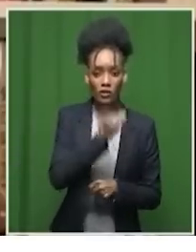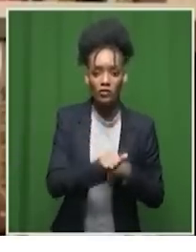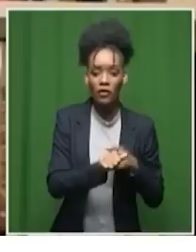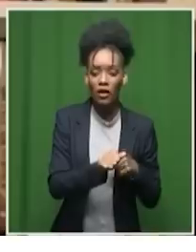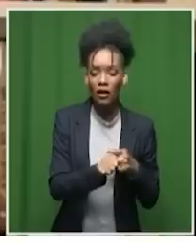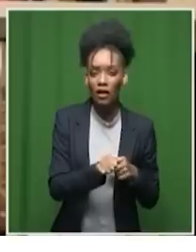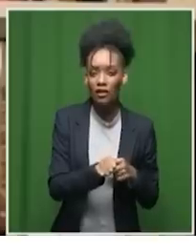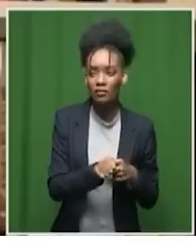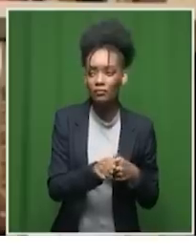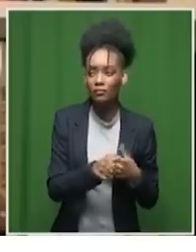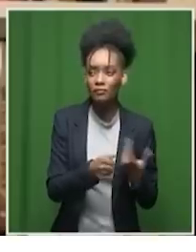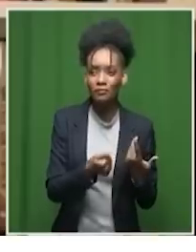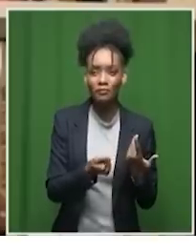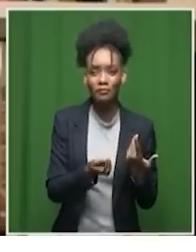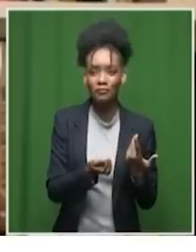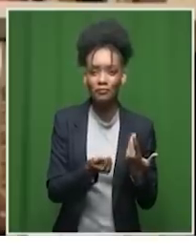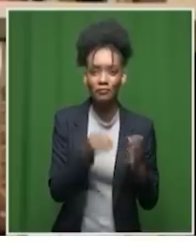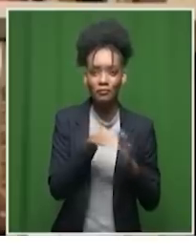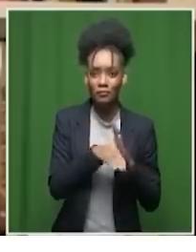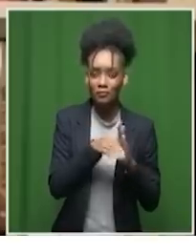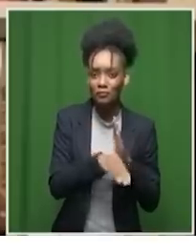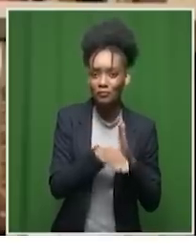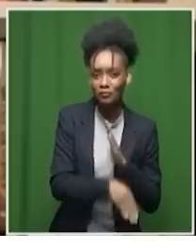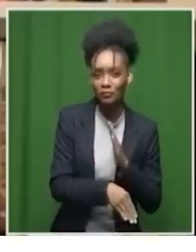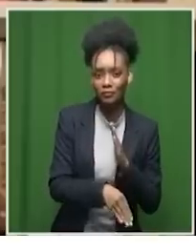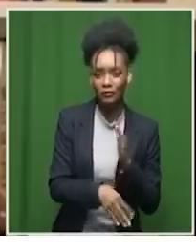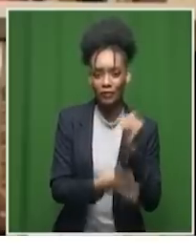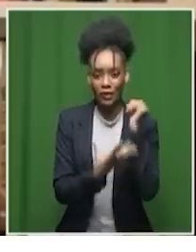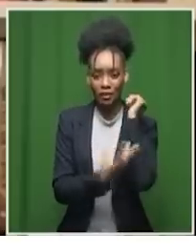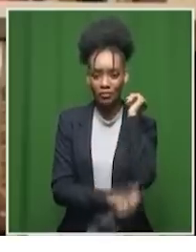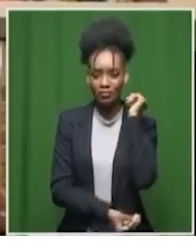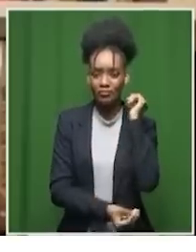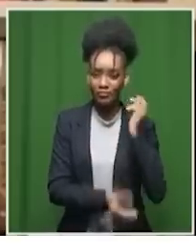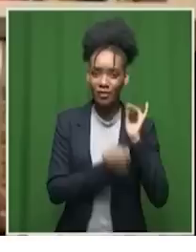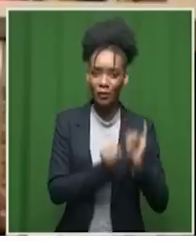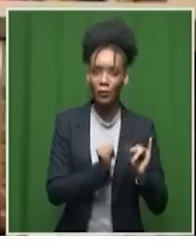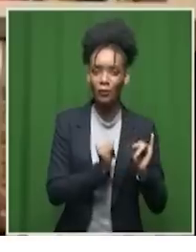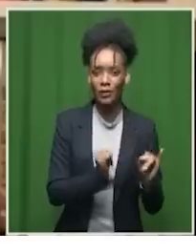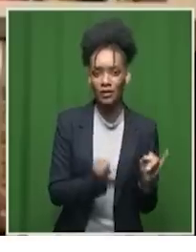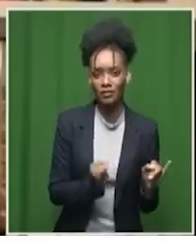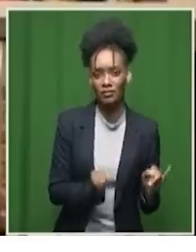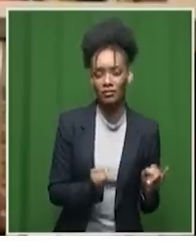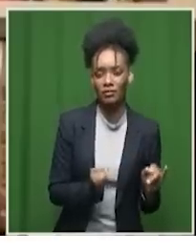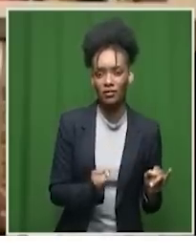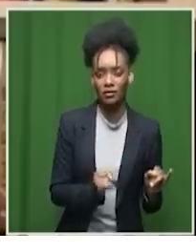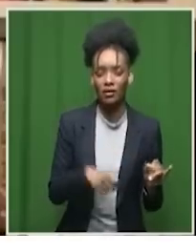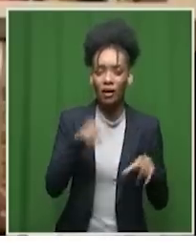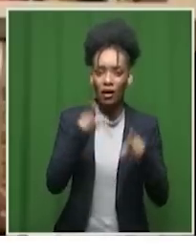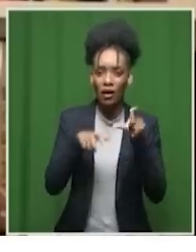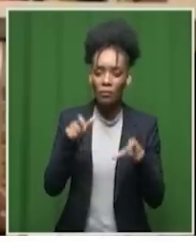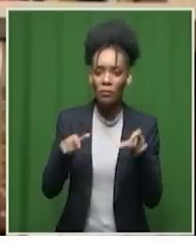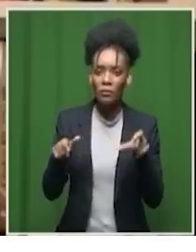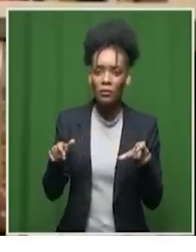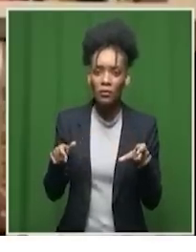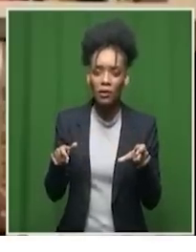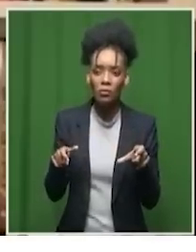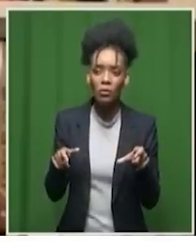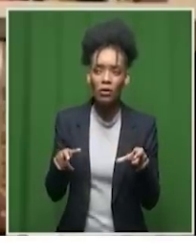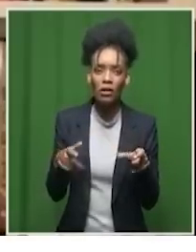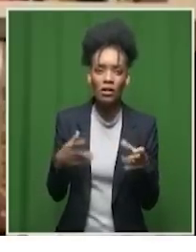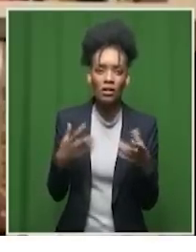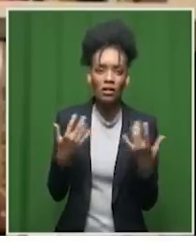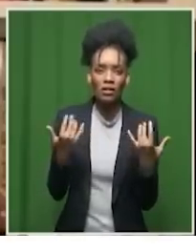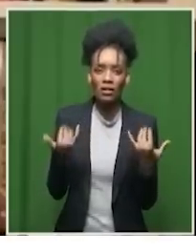become impoverished and poverty has become worse. And the desperation of people that aren't